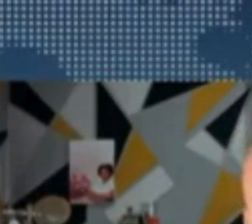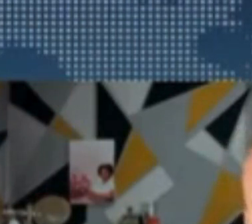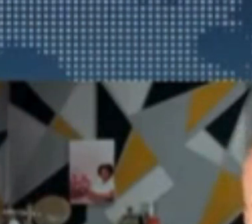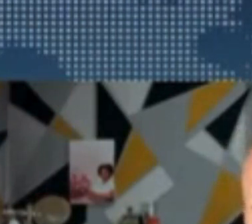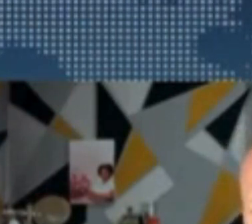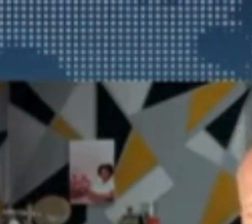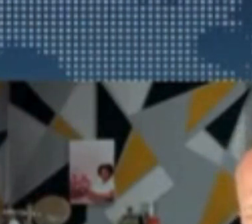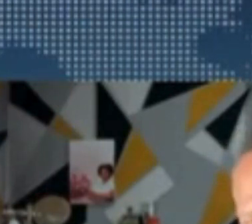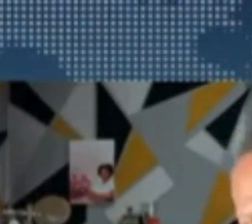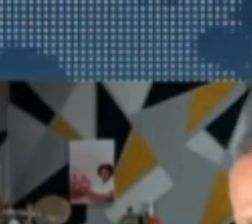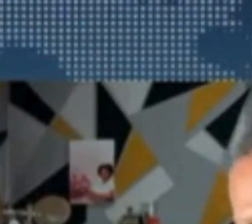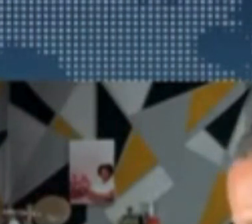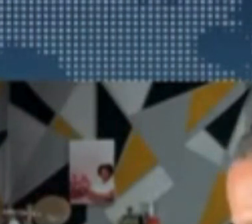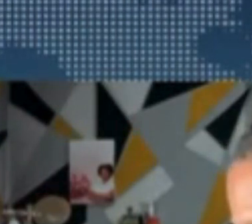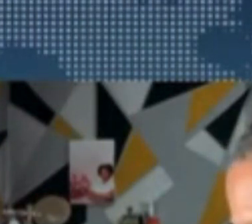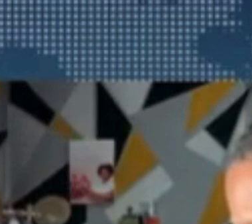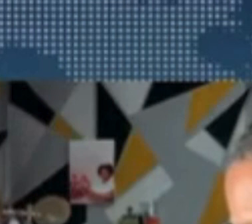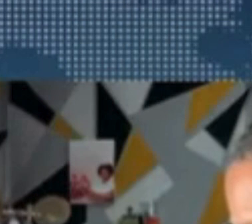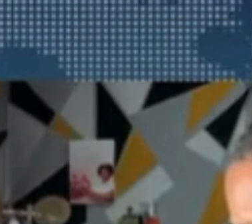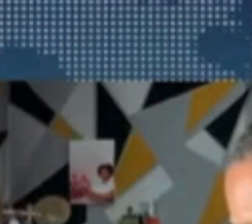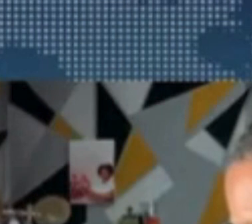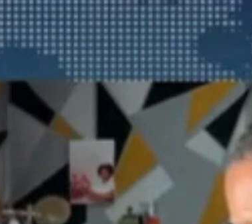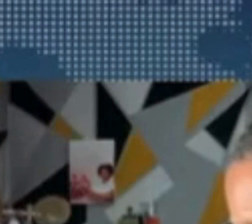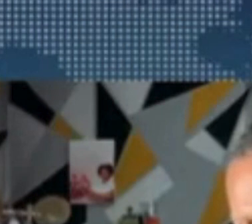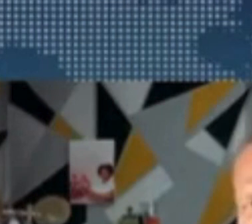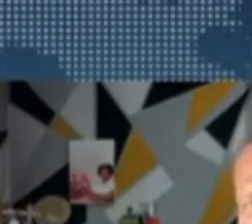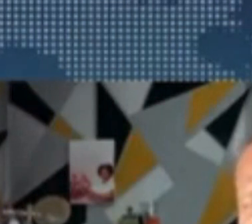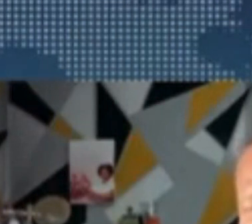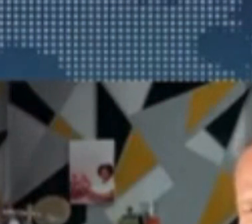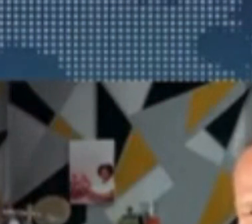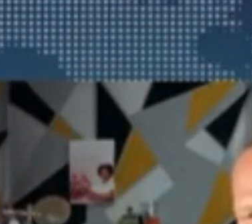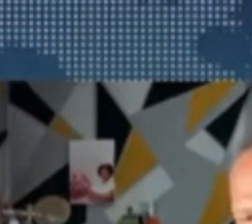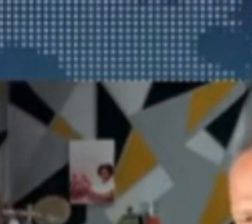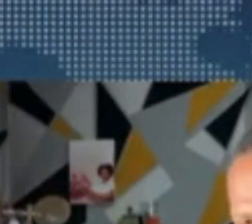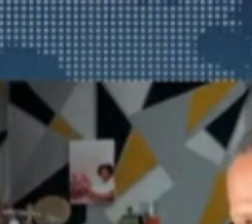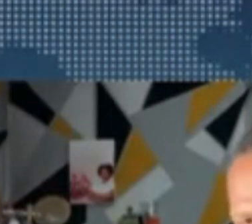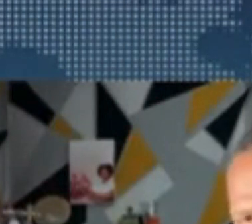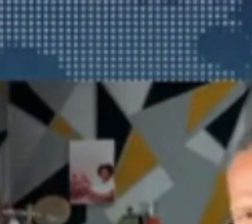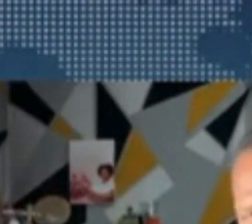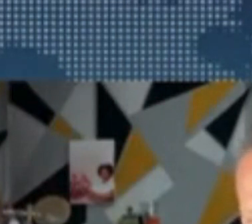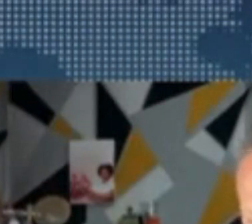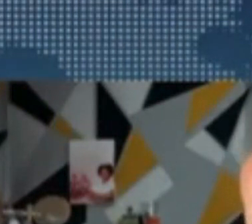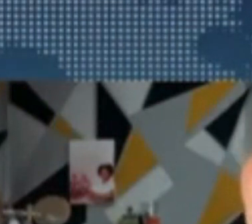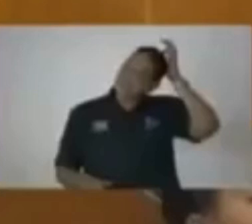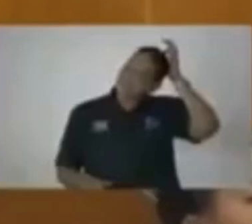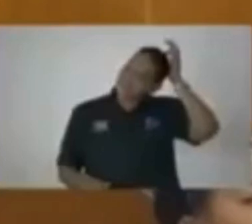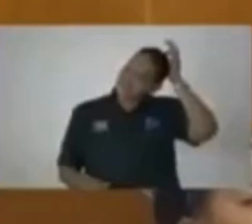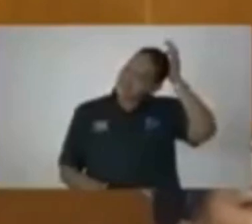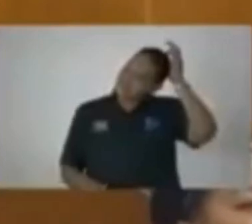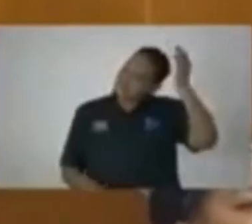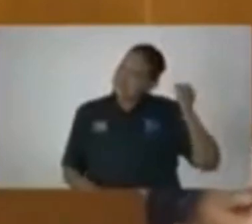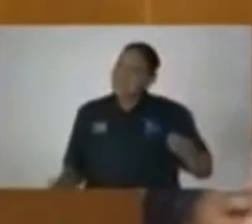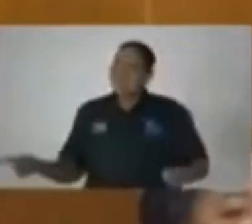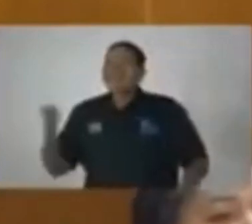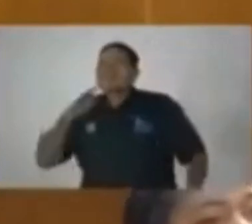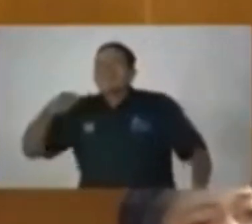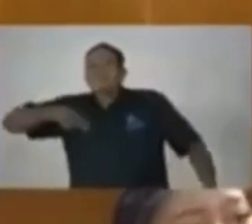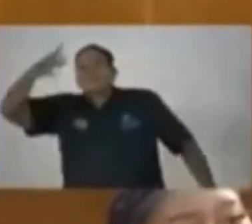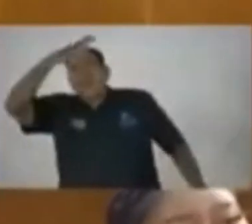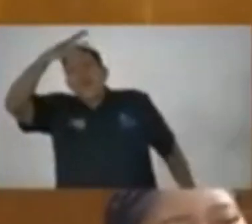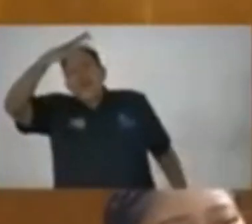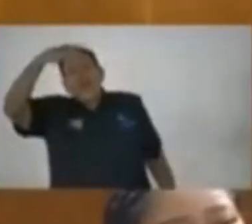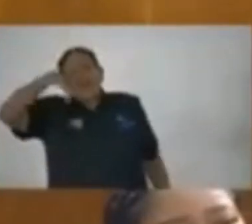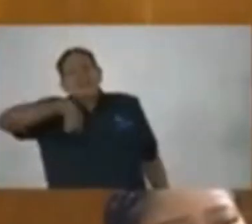Look how Damian Crawford fixed them business. Listen to what Damian Crawford said. Listen to this, Jamaica. They're claiming